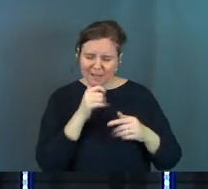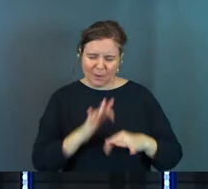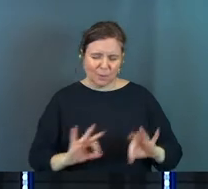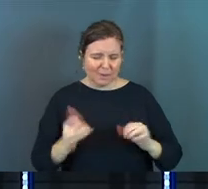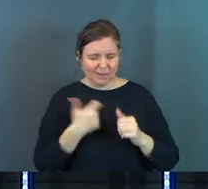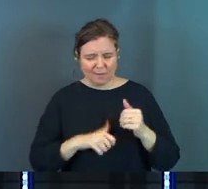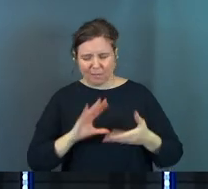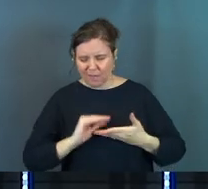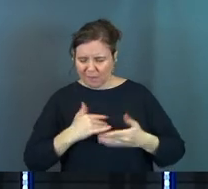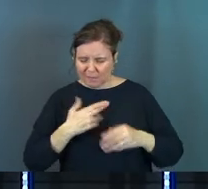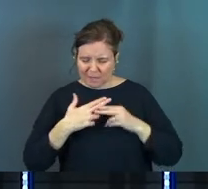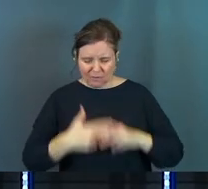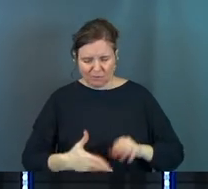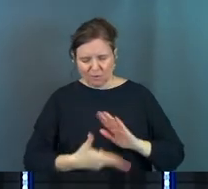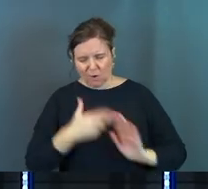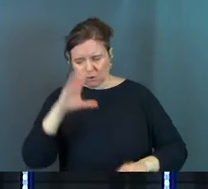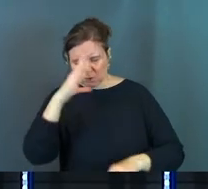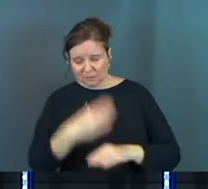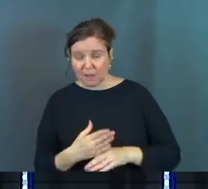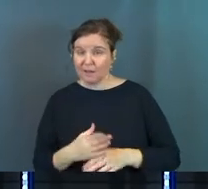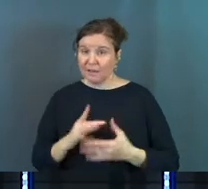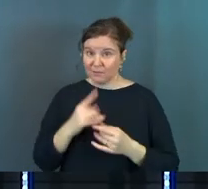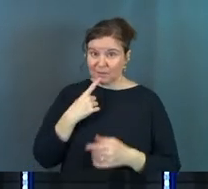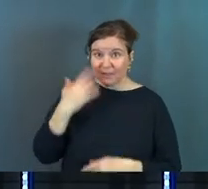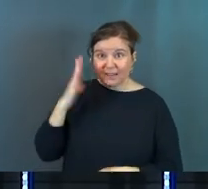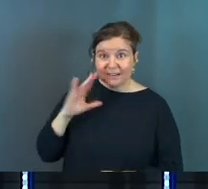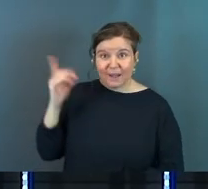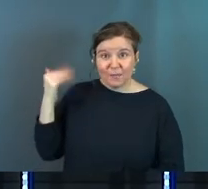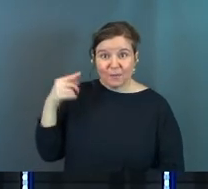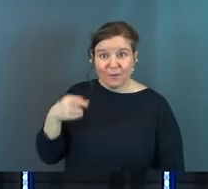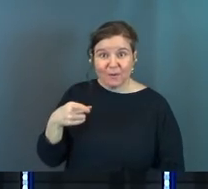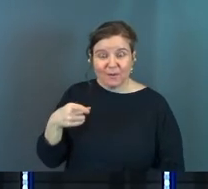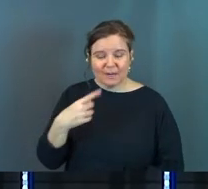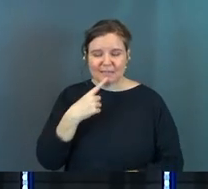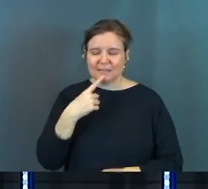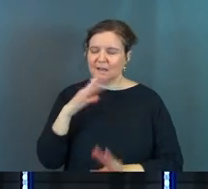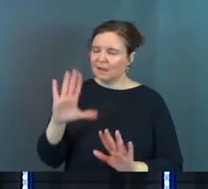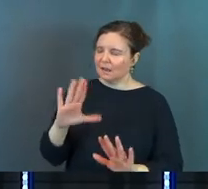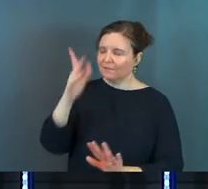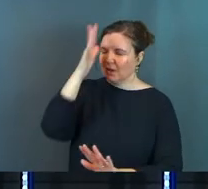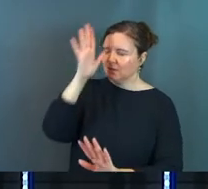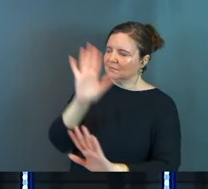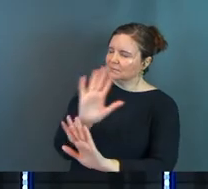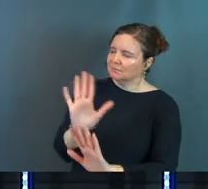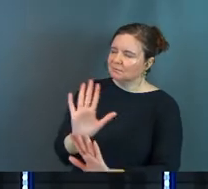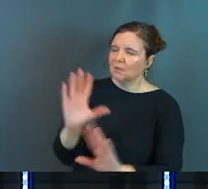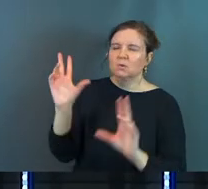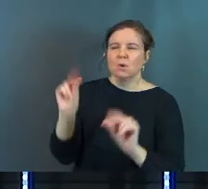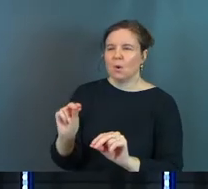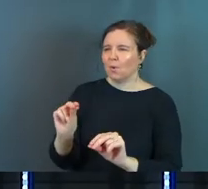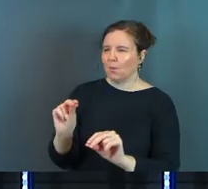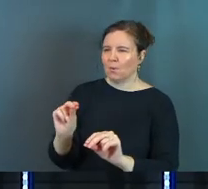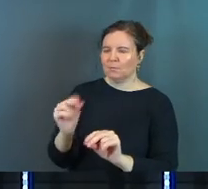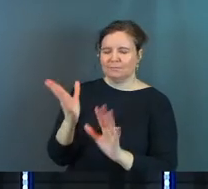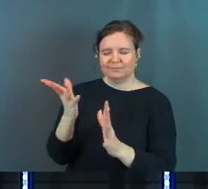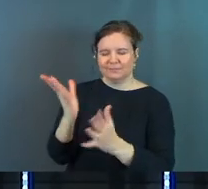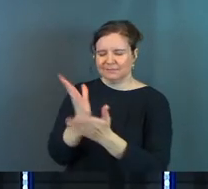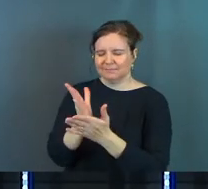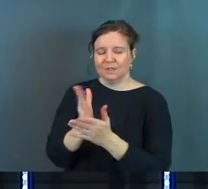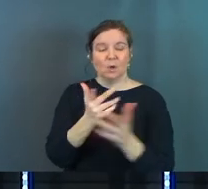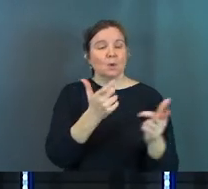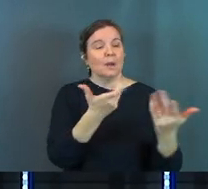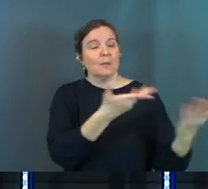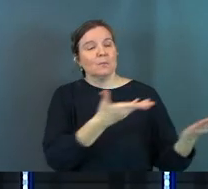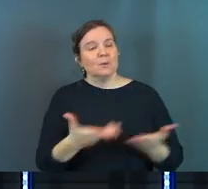worthy of being called your son. You ever make this speech to God? Look at what he says. But his father said to the servants, no, quick, bring